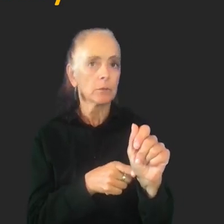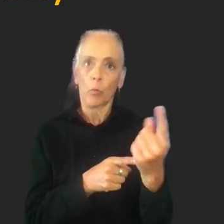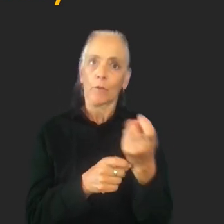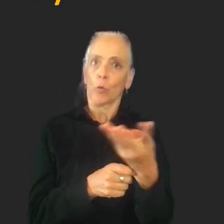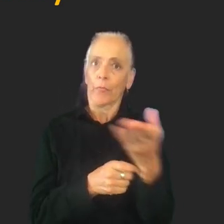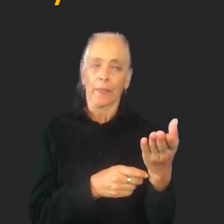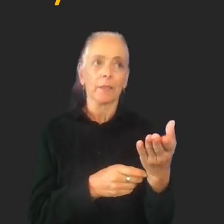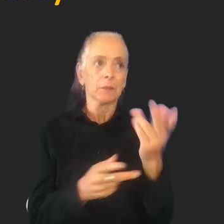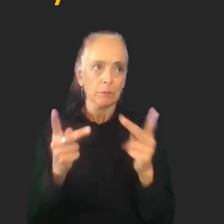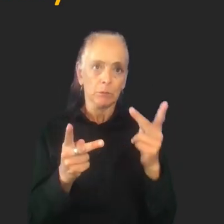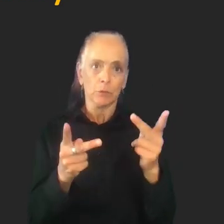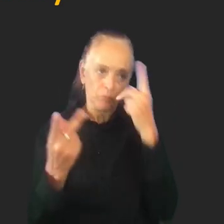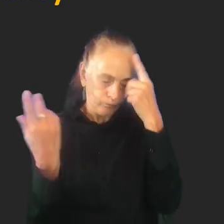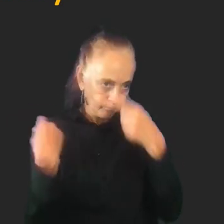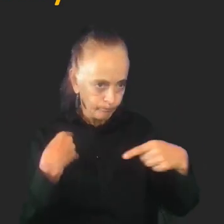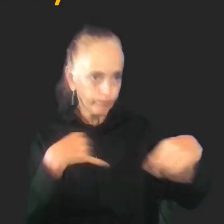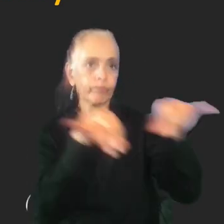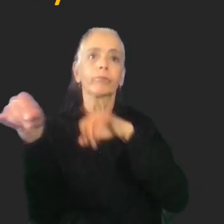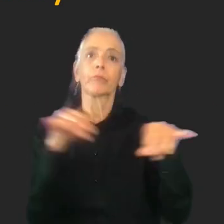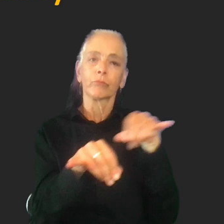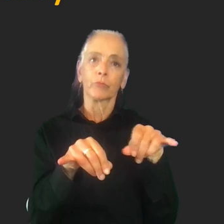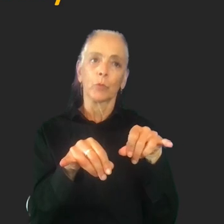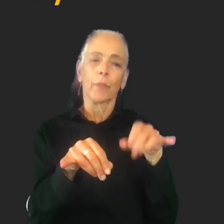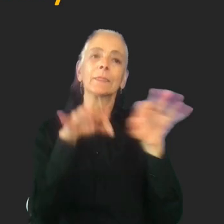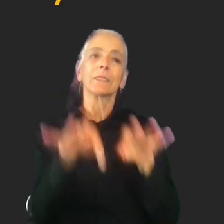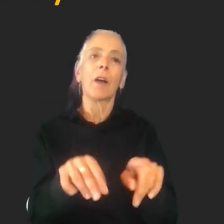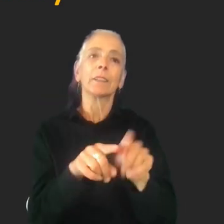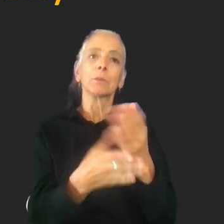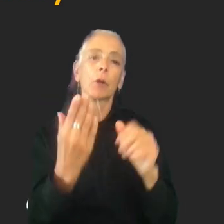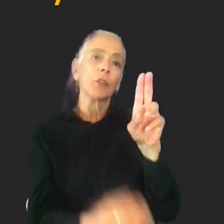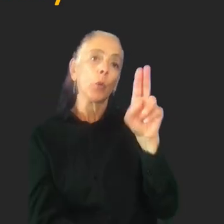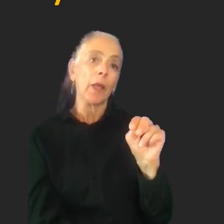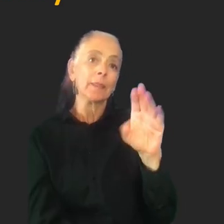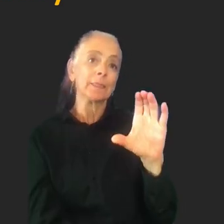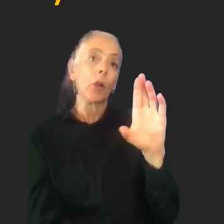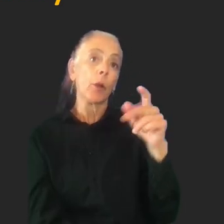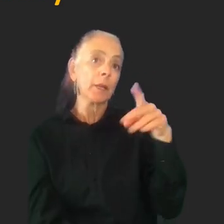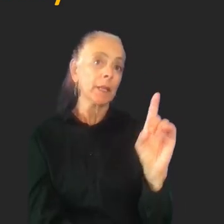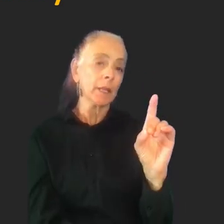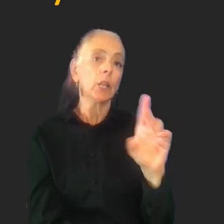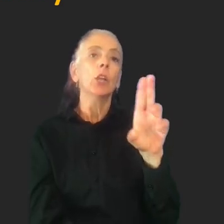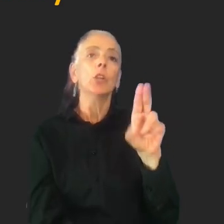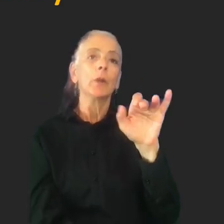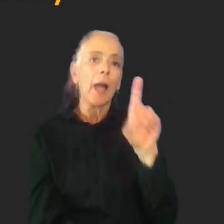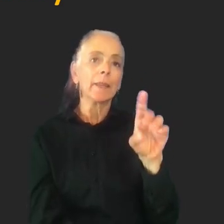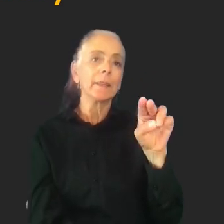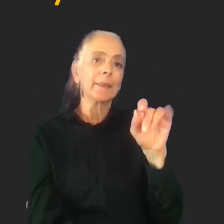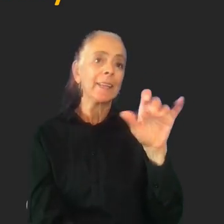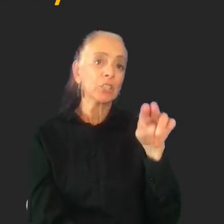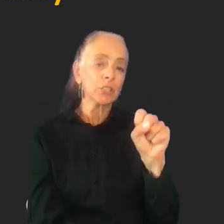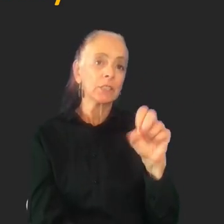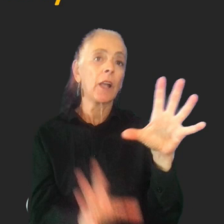life that there's actually global consensus on it's defined as part of the uncrpd which is the united nations